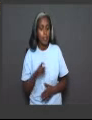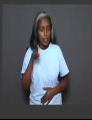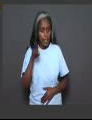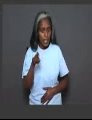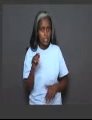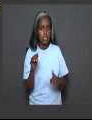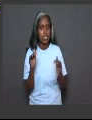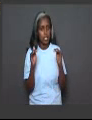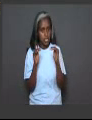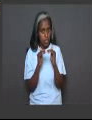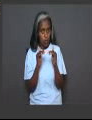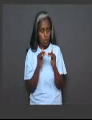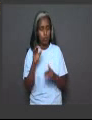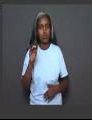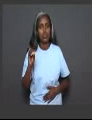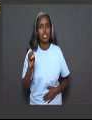X is equal to